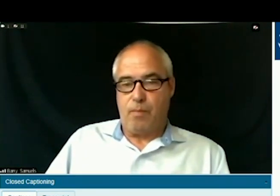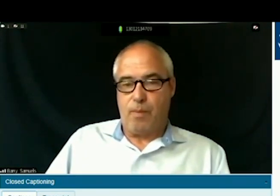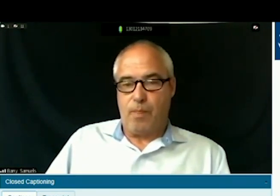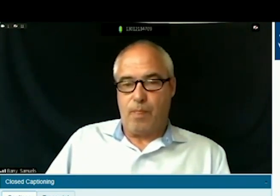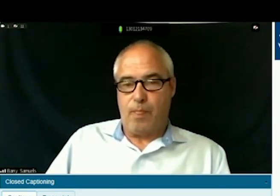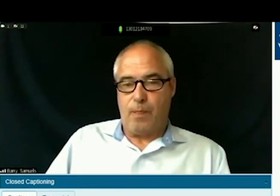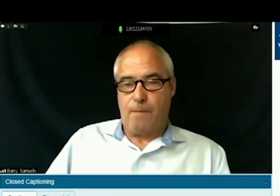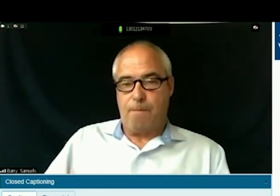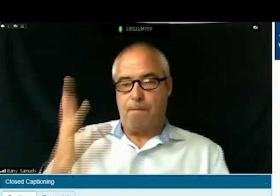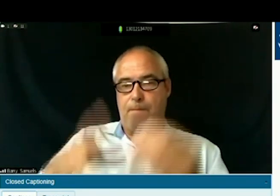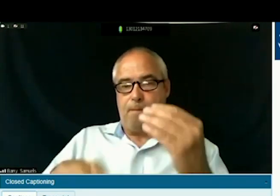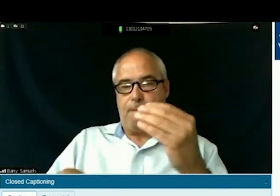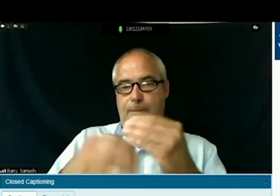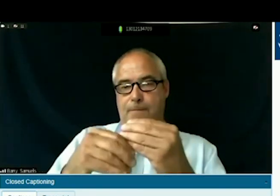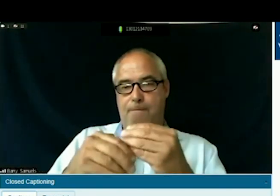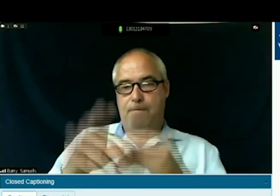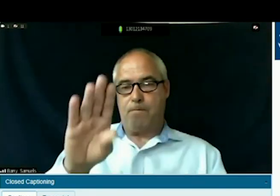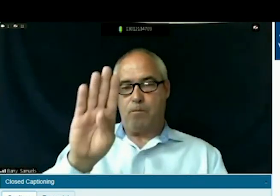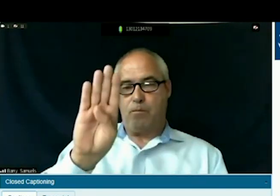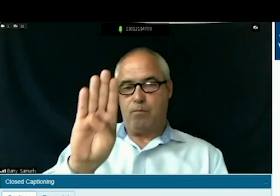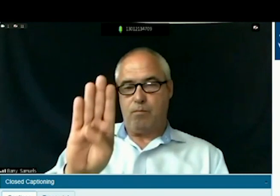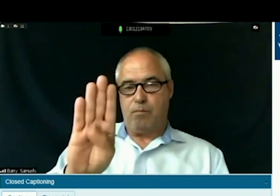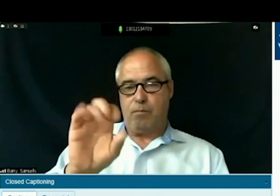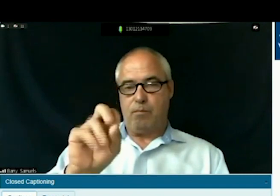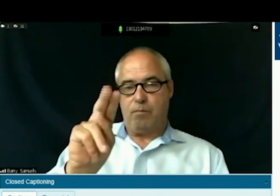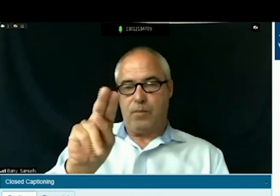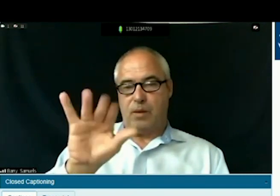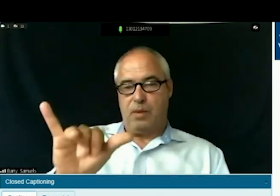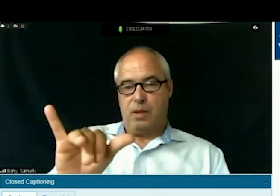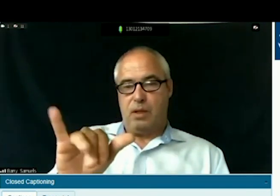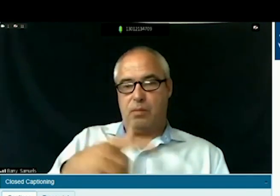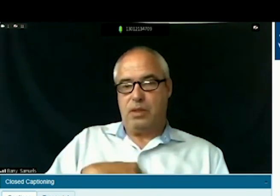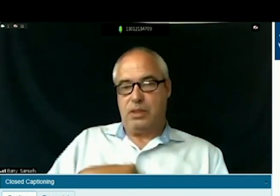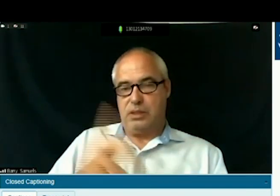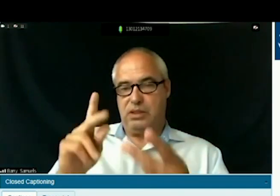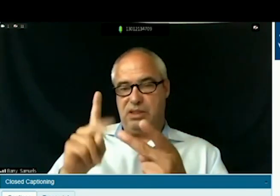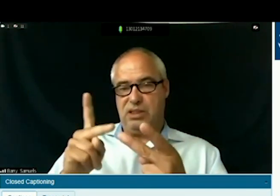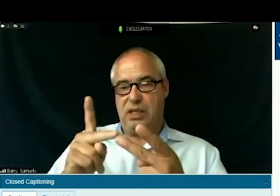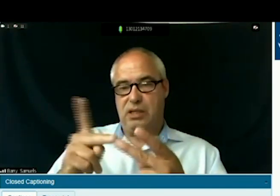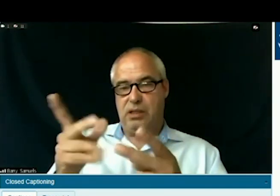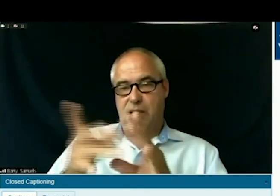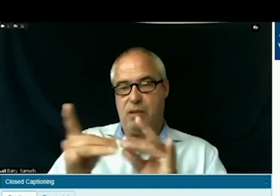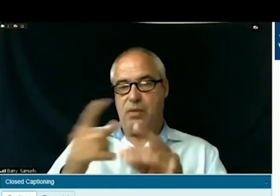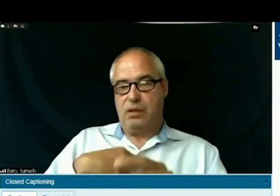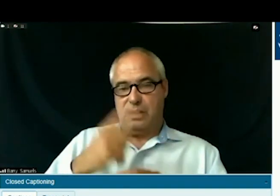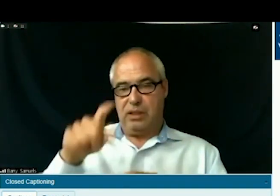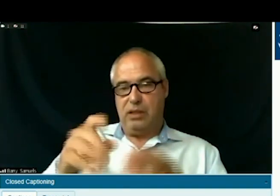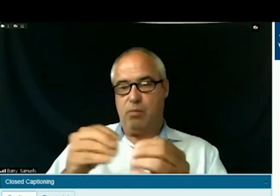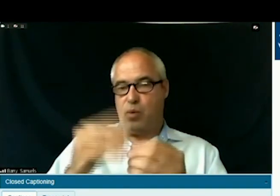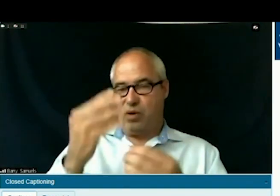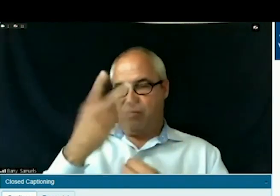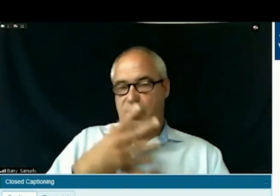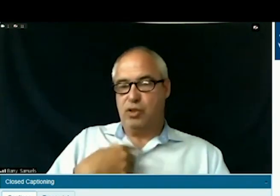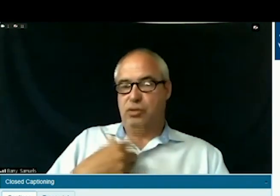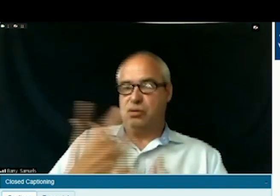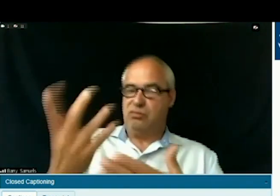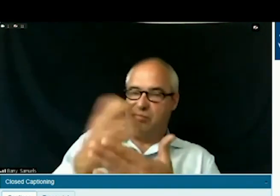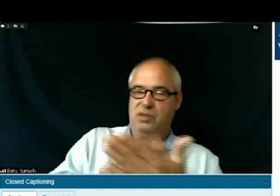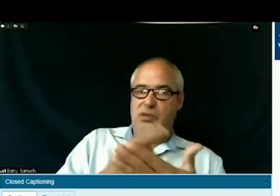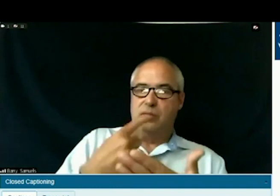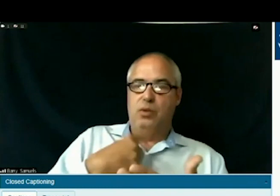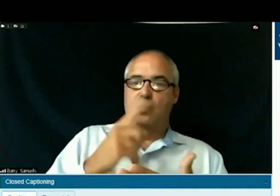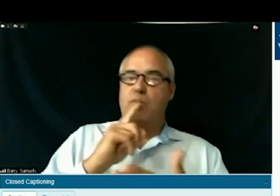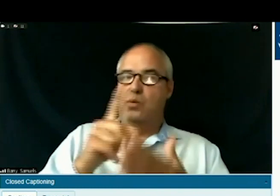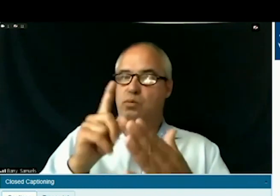I'll add, this is Bonnie talking. I second that comment. I think we do need much more data to look at this